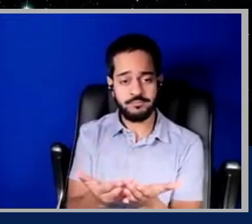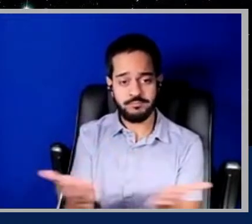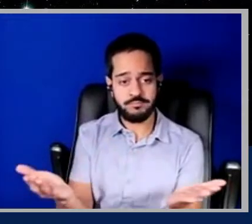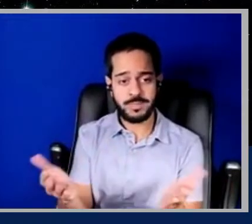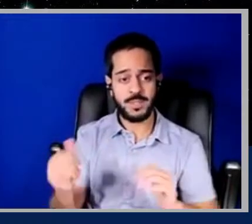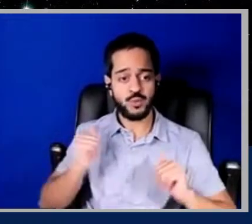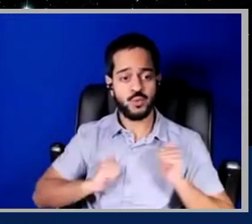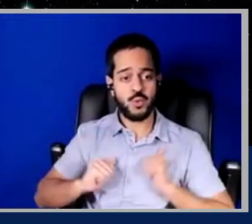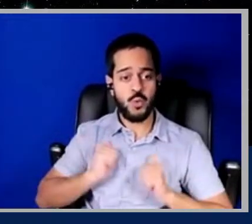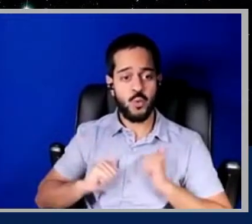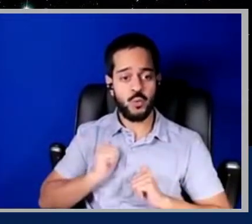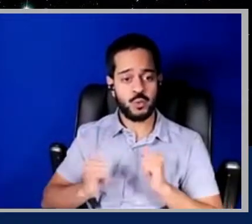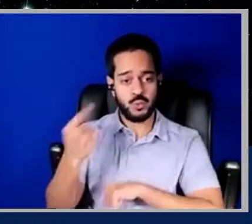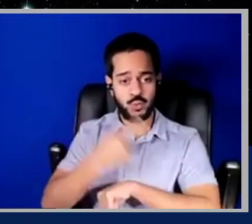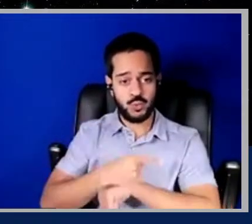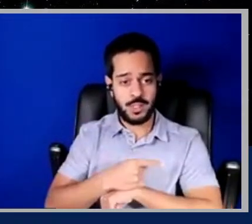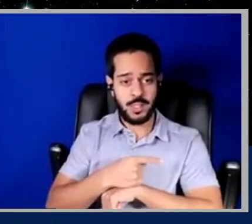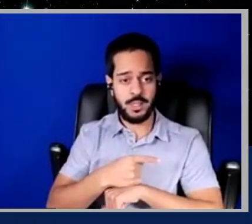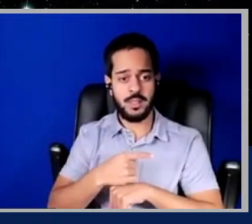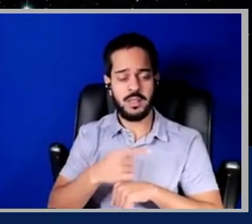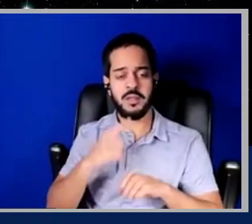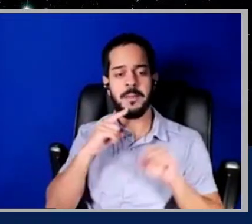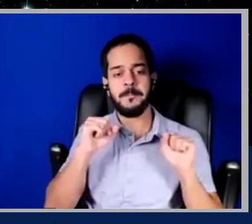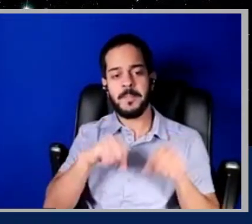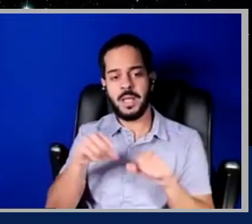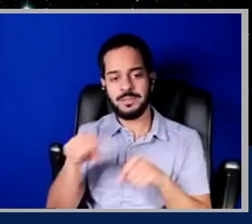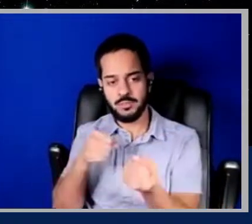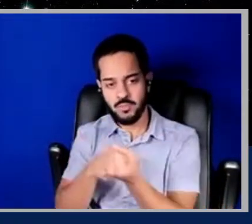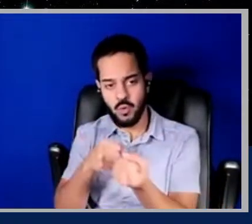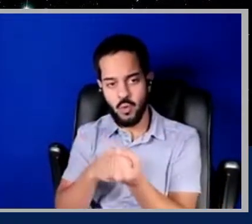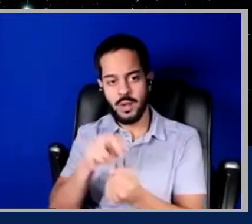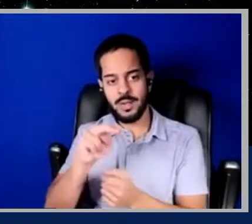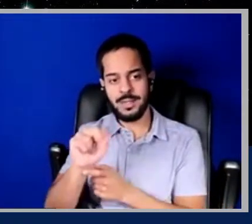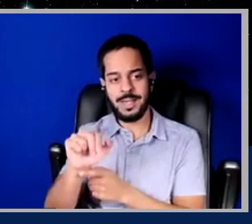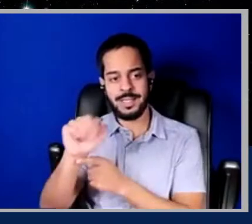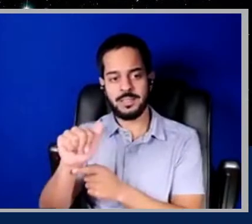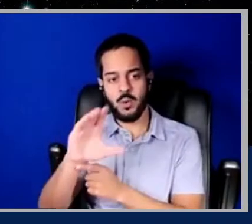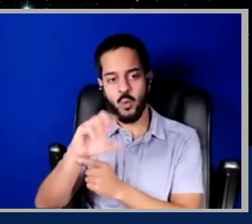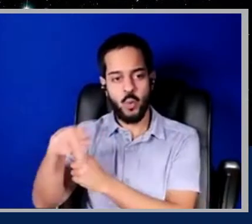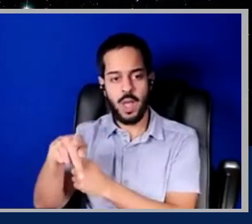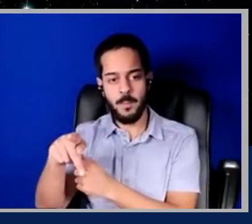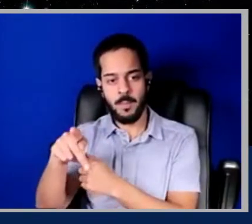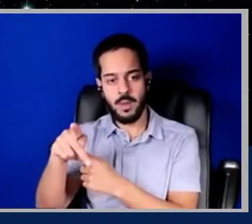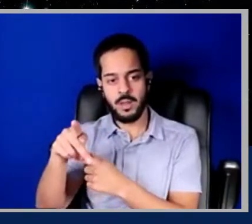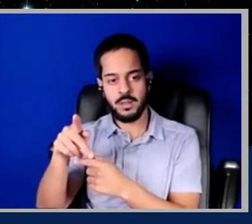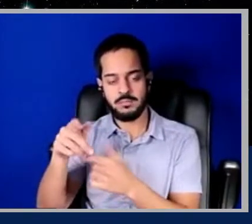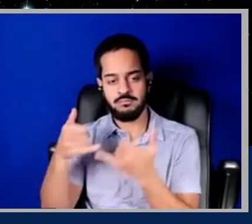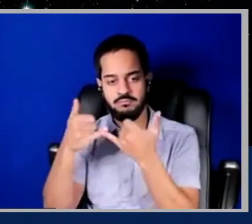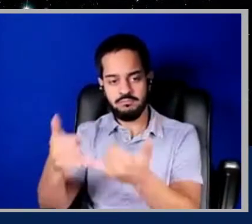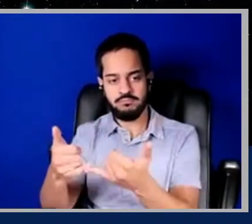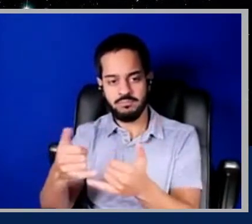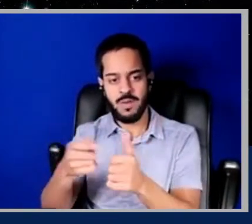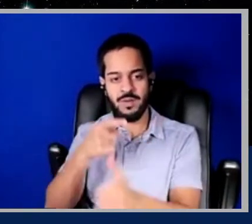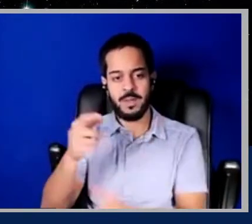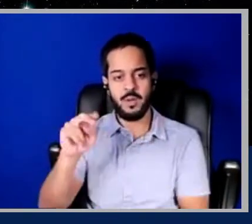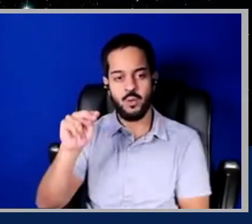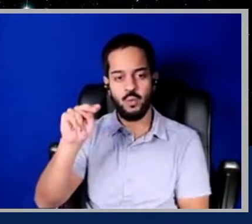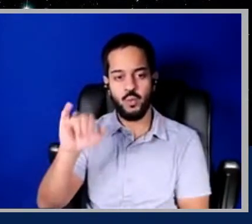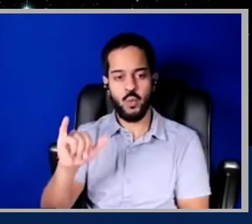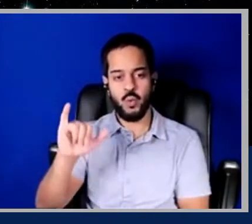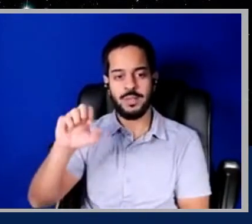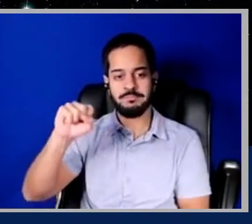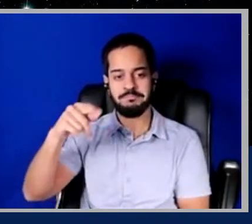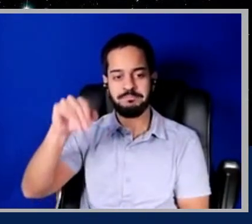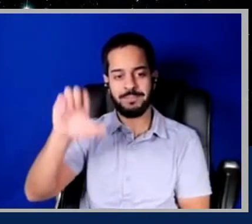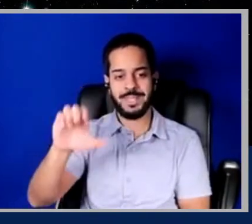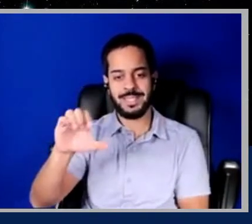shows here, they're made possible, supported through a NASA cooperative agreement awarded to the New York Space Grant Consortium. But also today, y'all